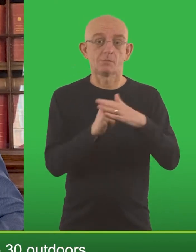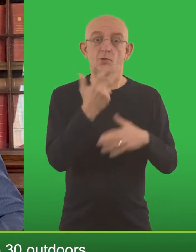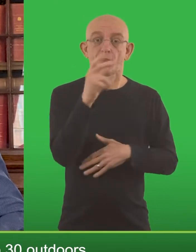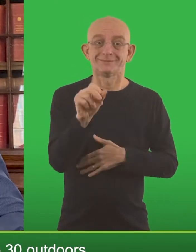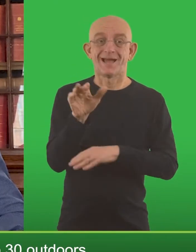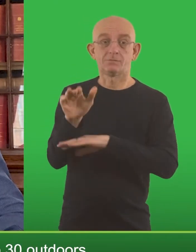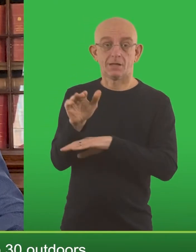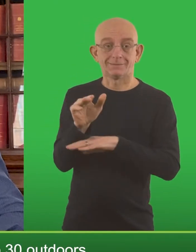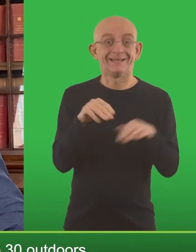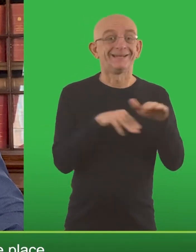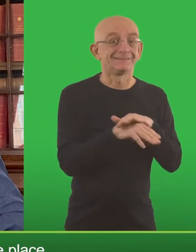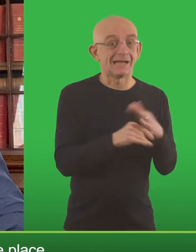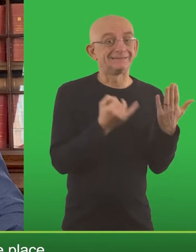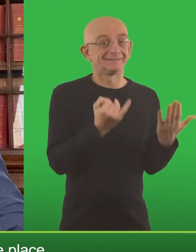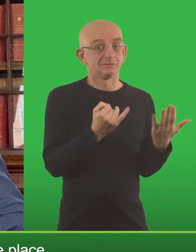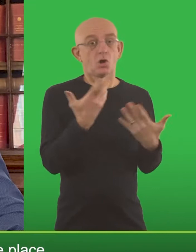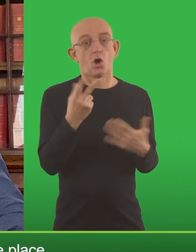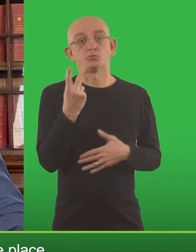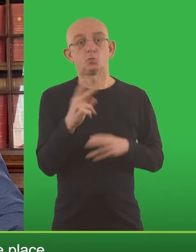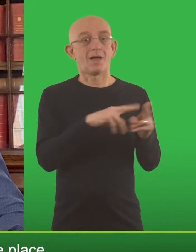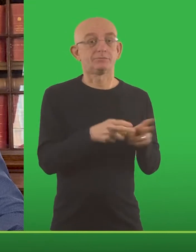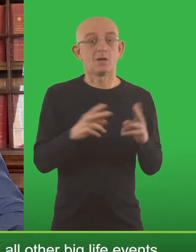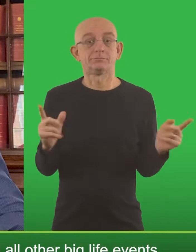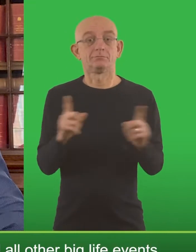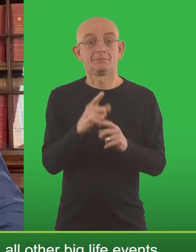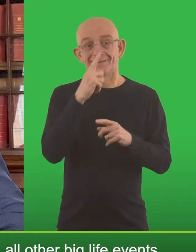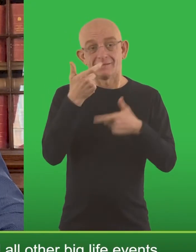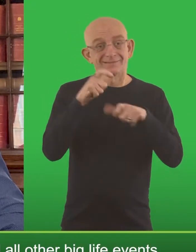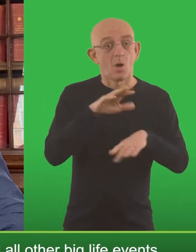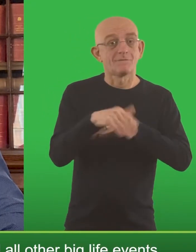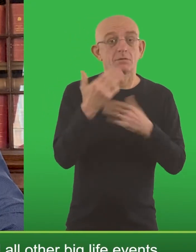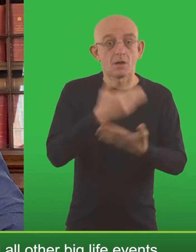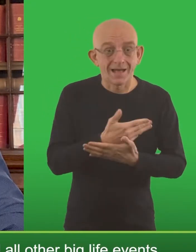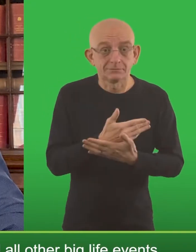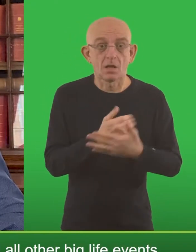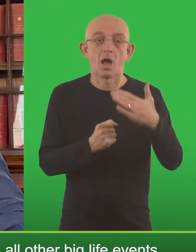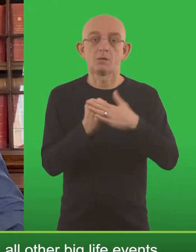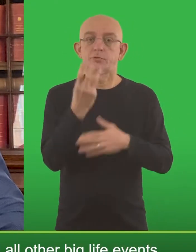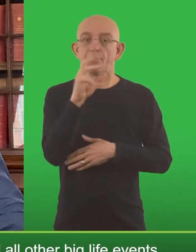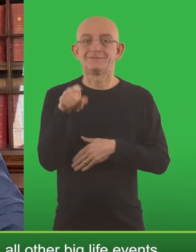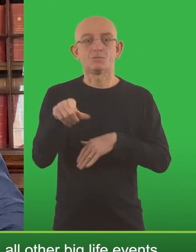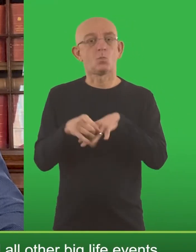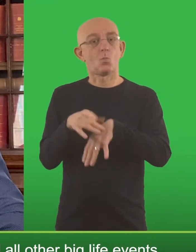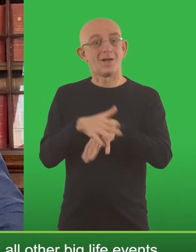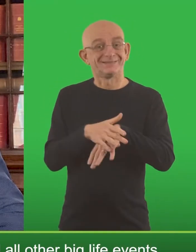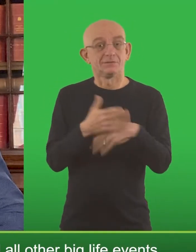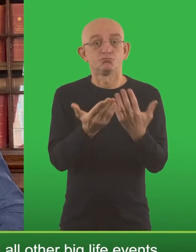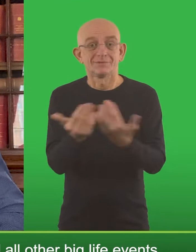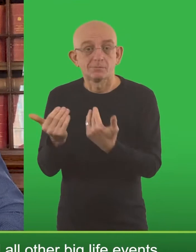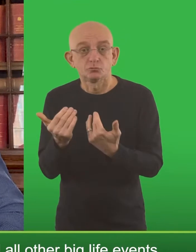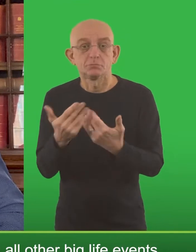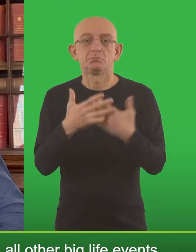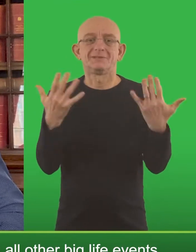2 households can meet indoors and overnight stays can take place. Up to 30 people at weddings, receptions and other big life events, and